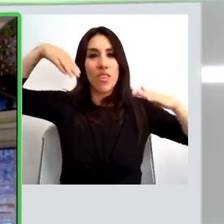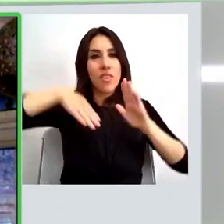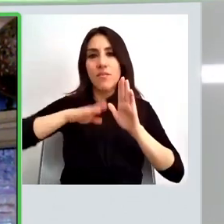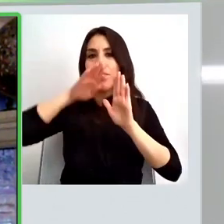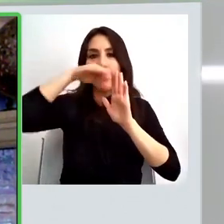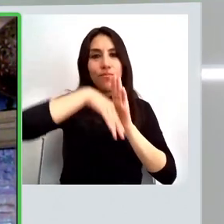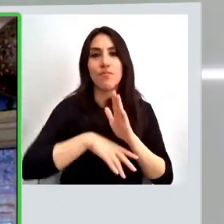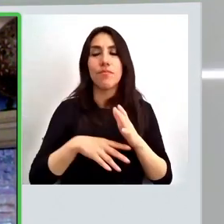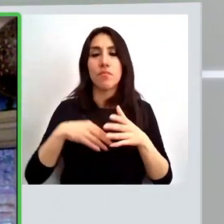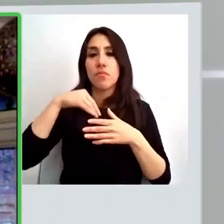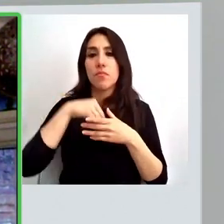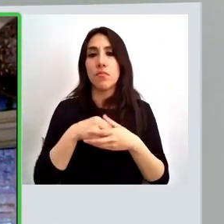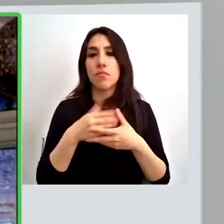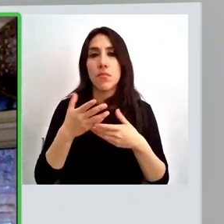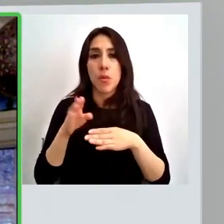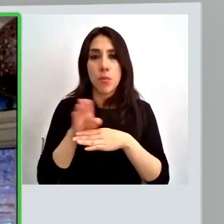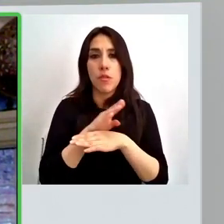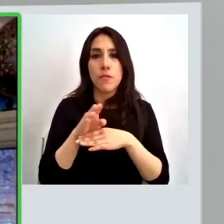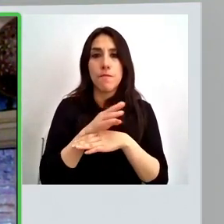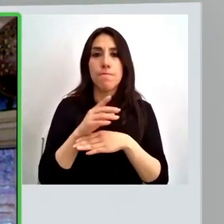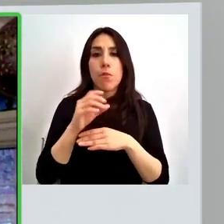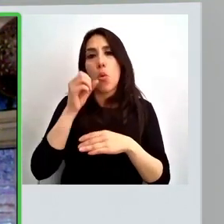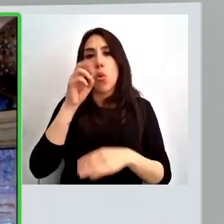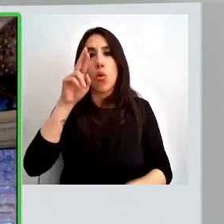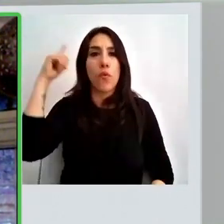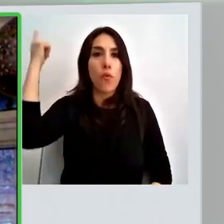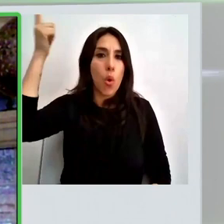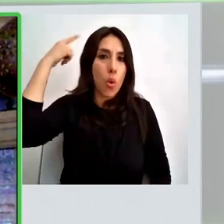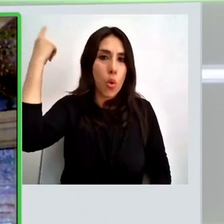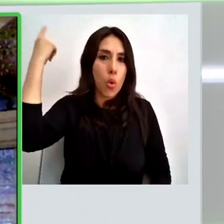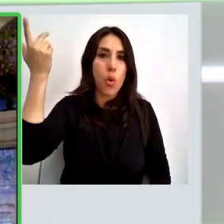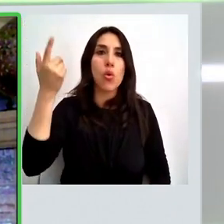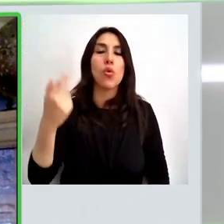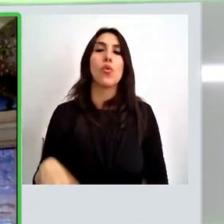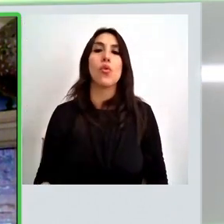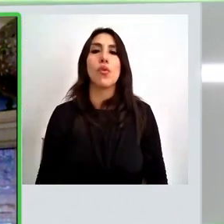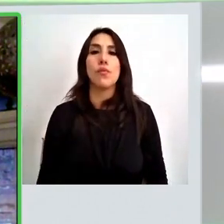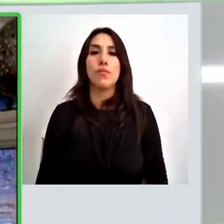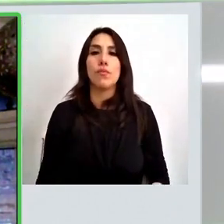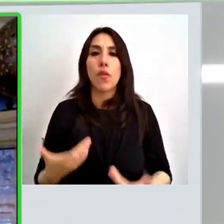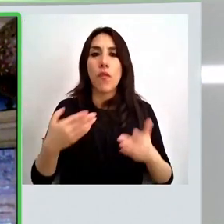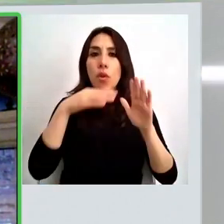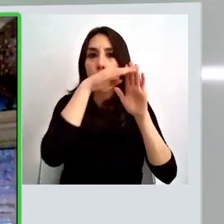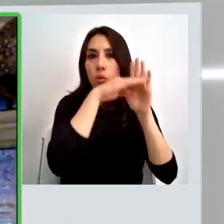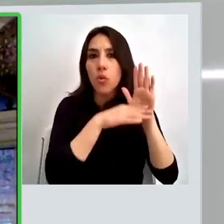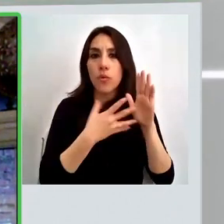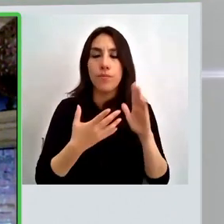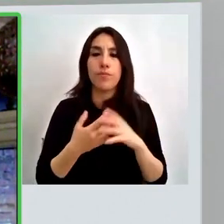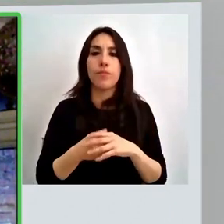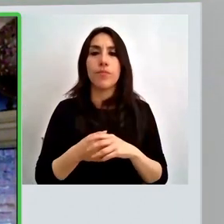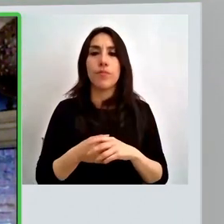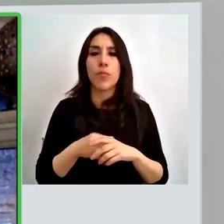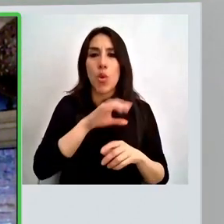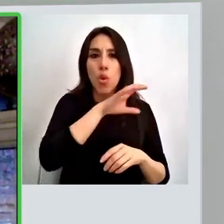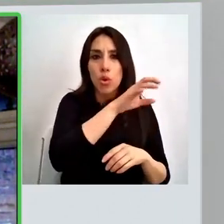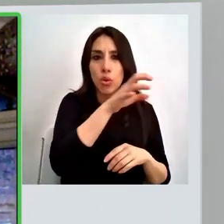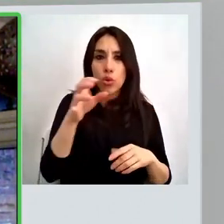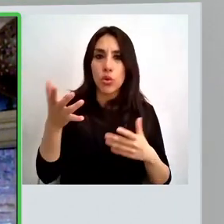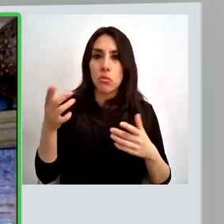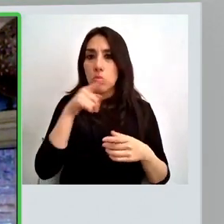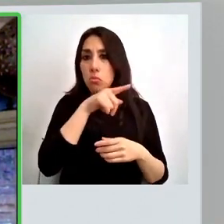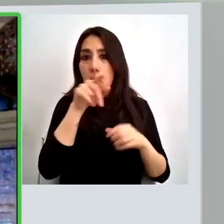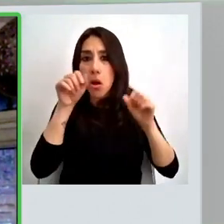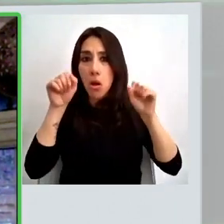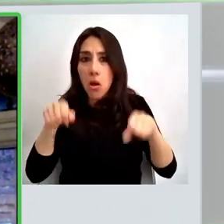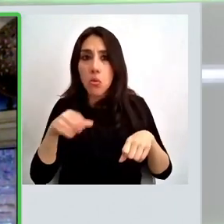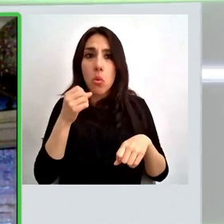within the country in which you live. And it may be that you want to identify a small number of people